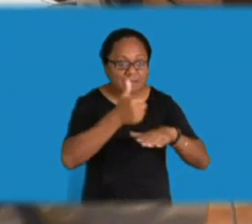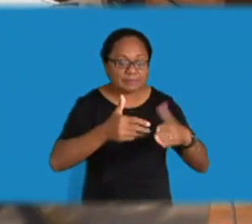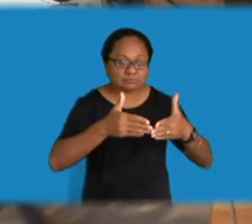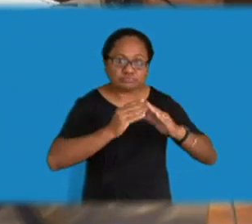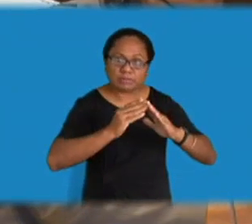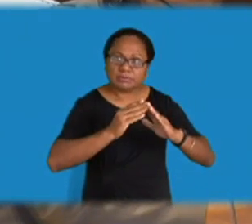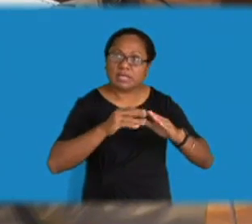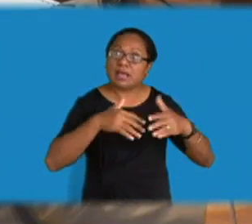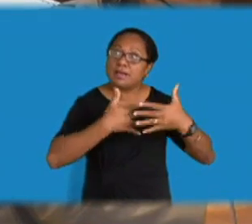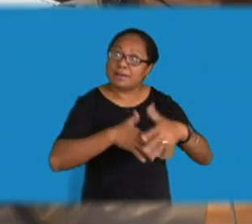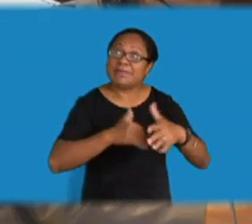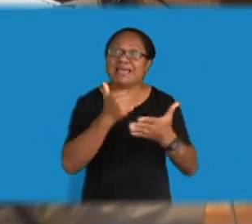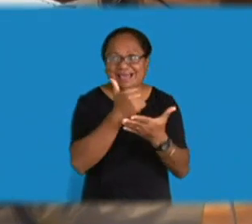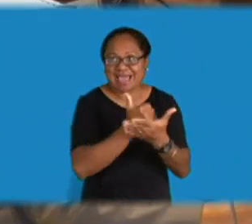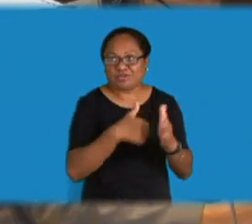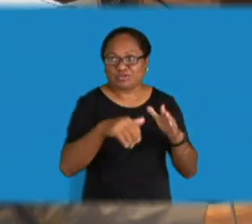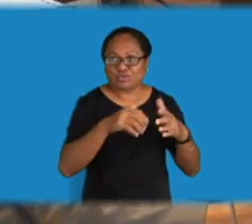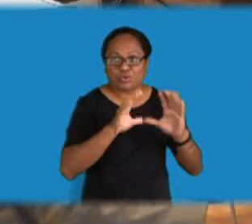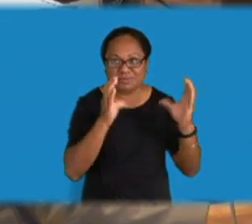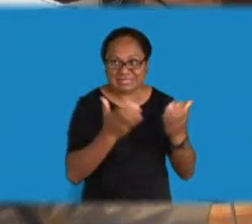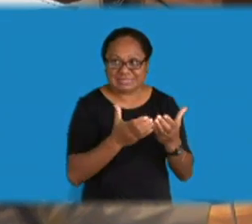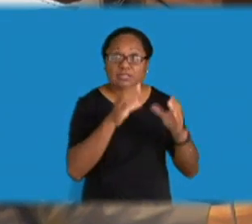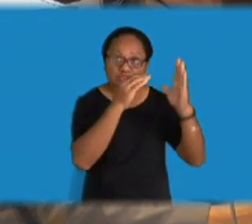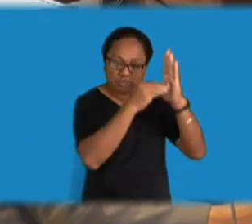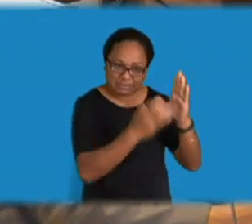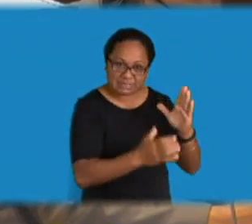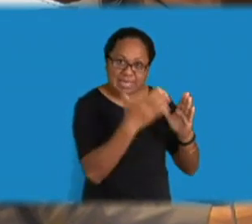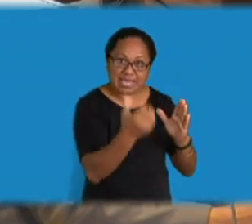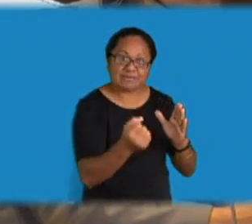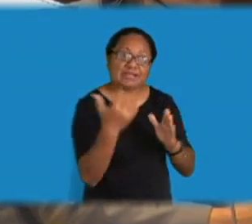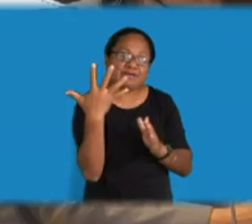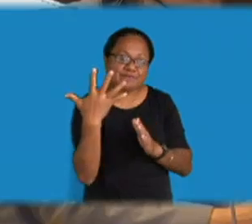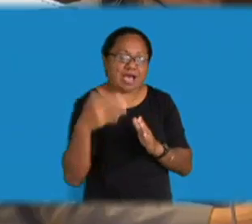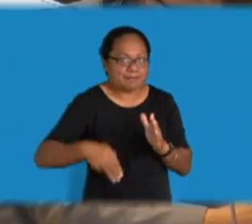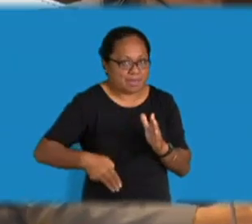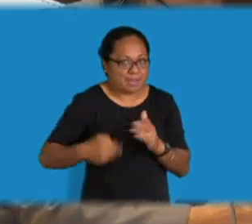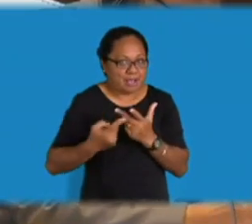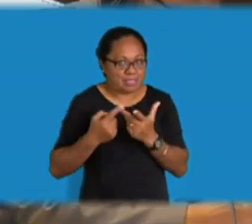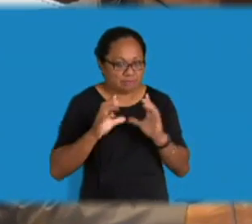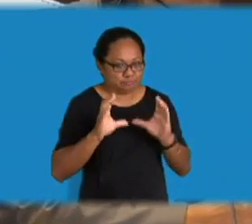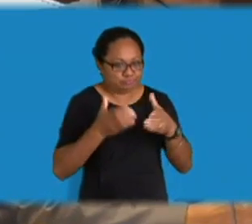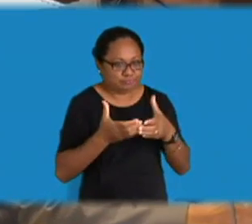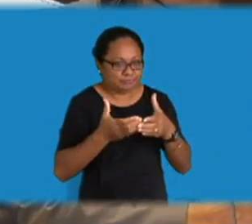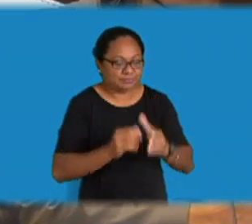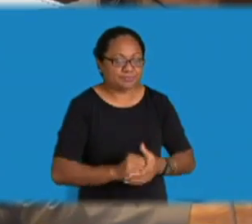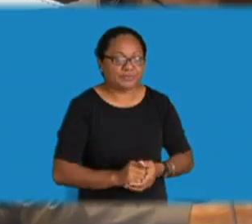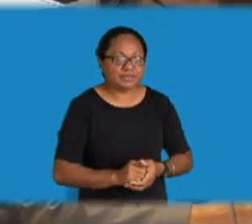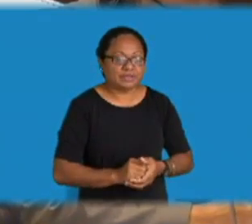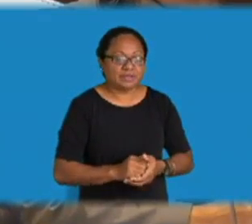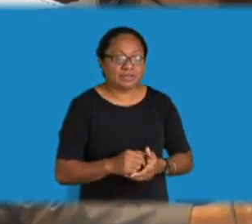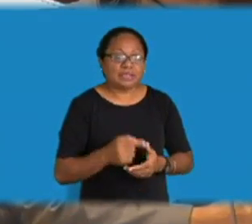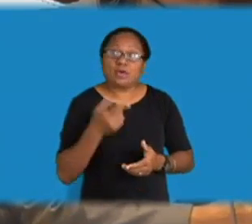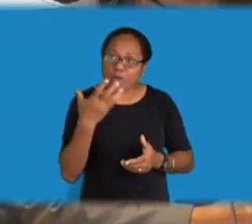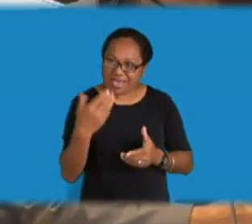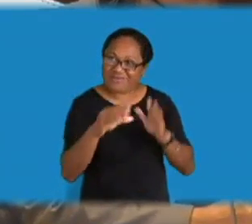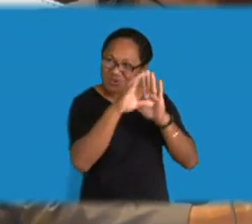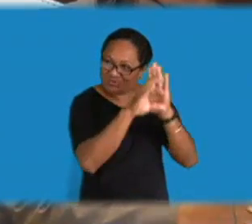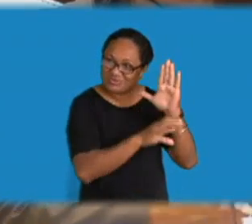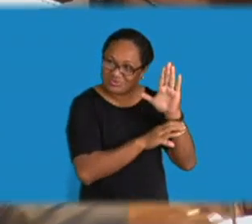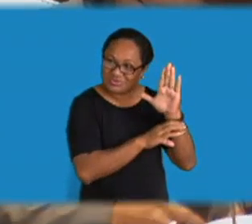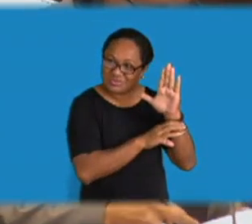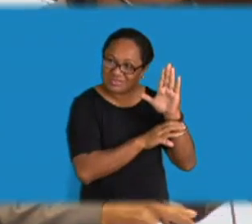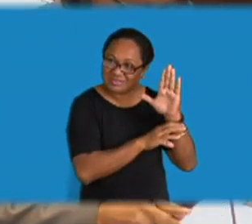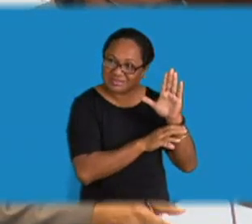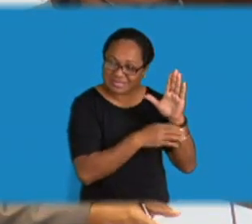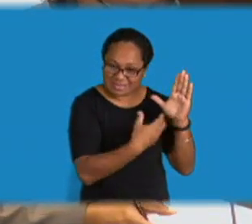the Public Accounts Committee, which consisted of a chairperson and 5 other members. This is in the absence of Parliament. And of course, we still had the Constitution on foot